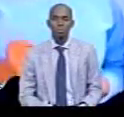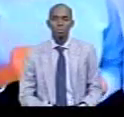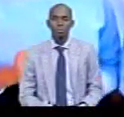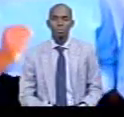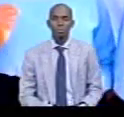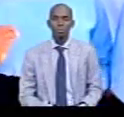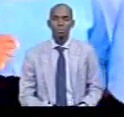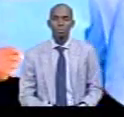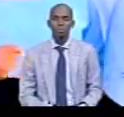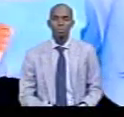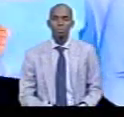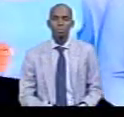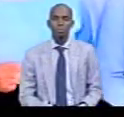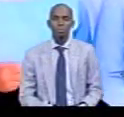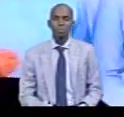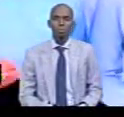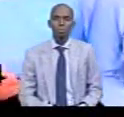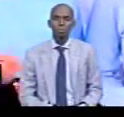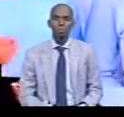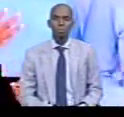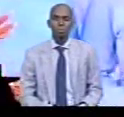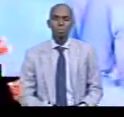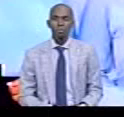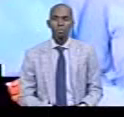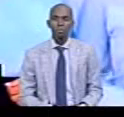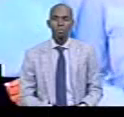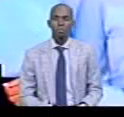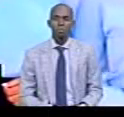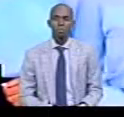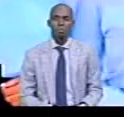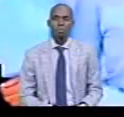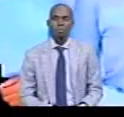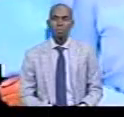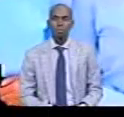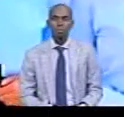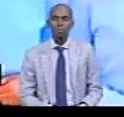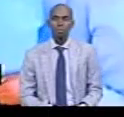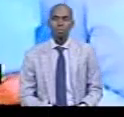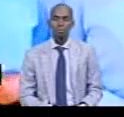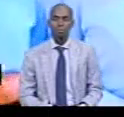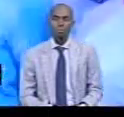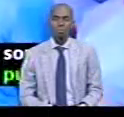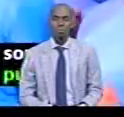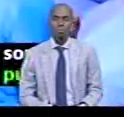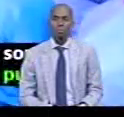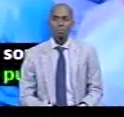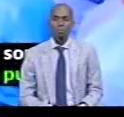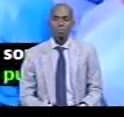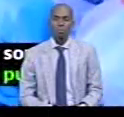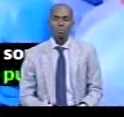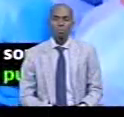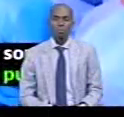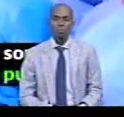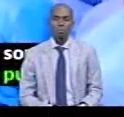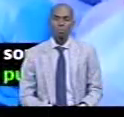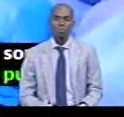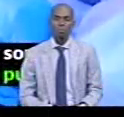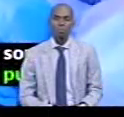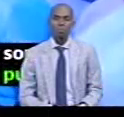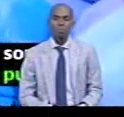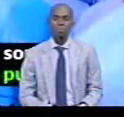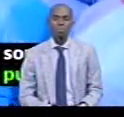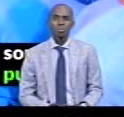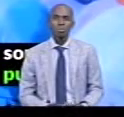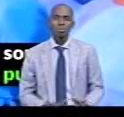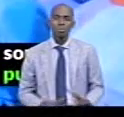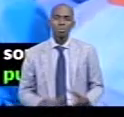is glorious visitation. When we sing the name of Jesus, glorious